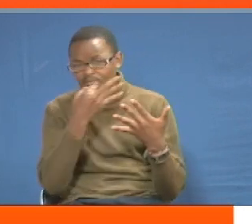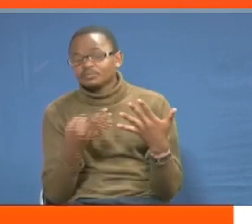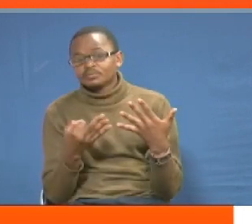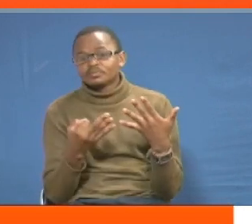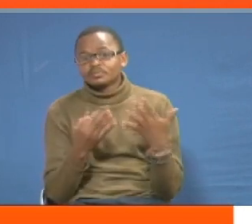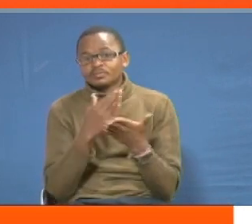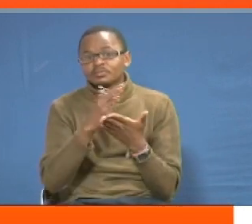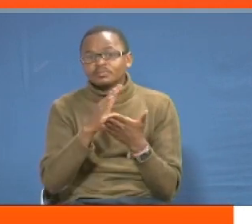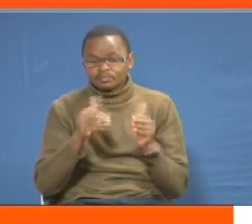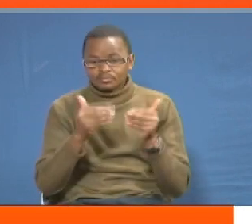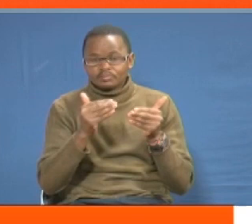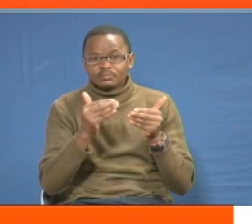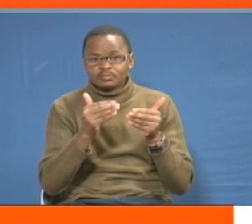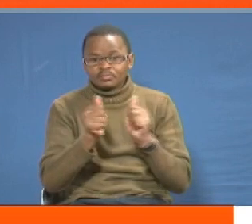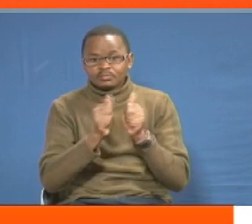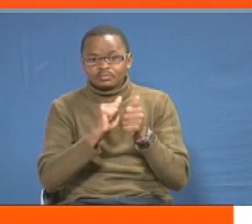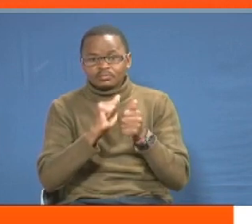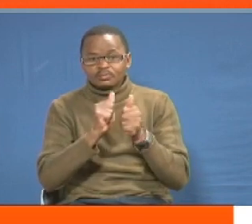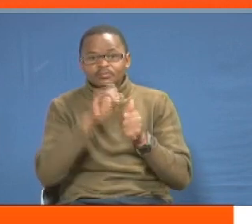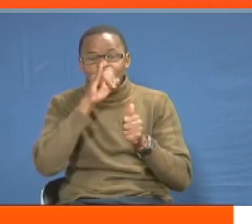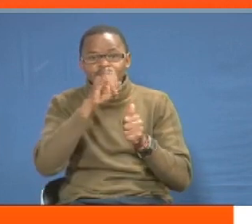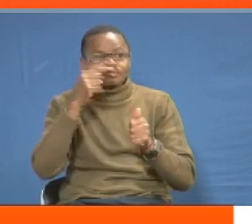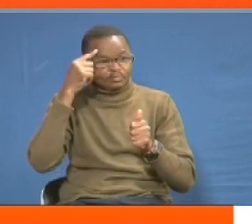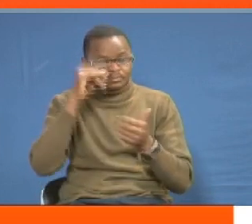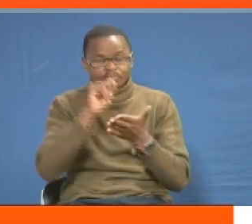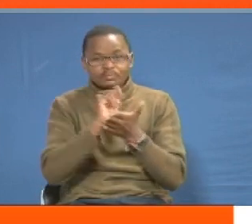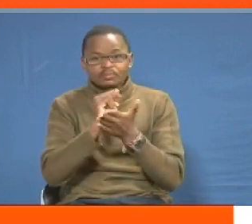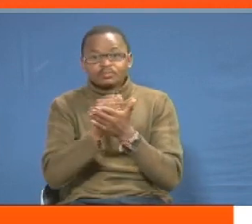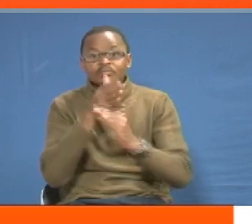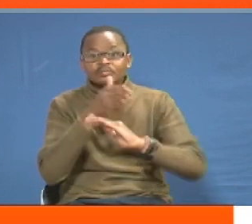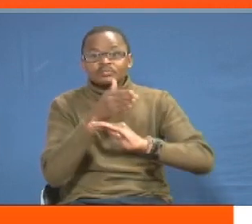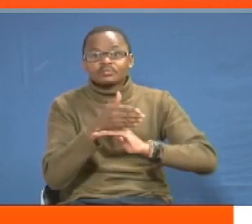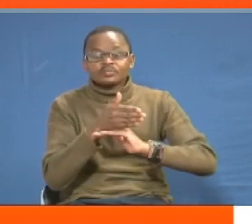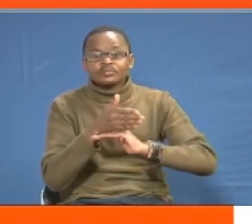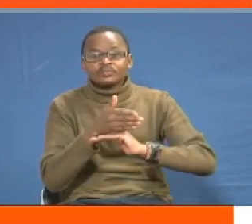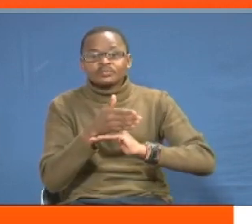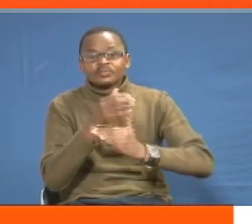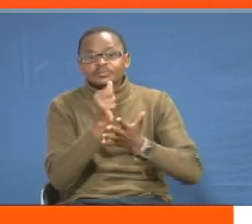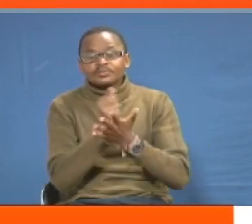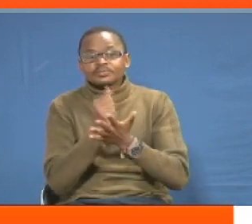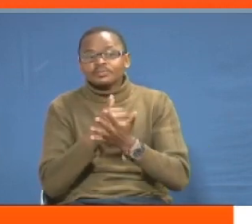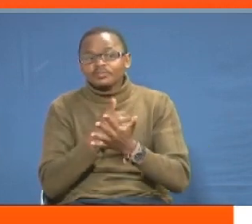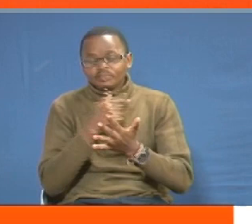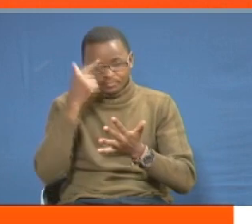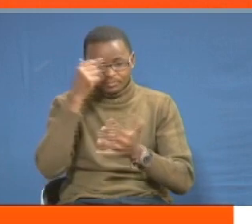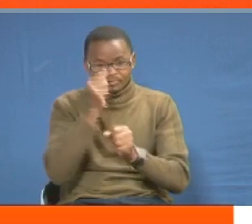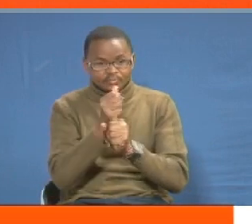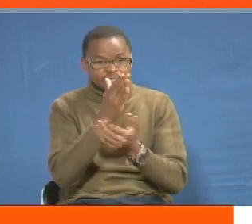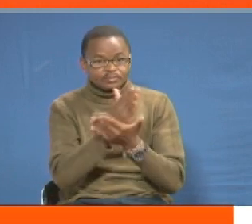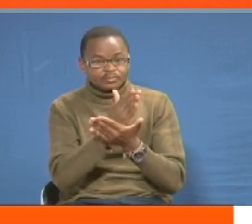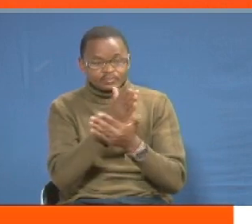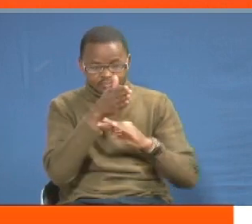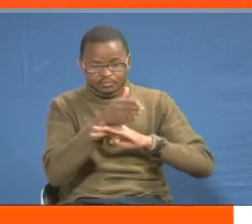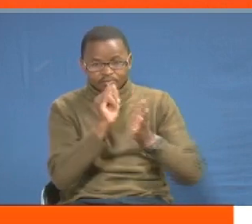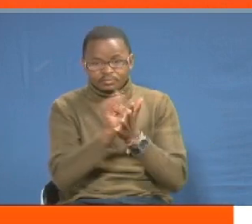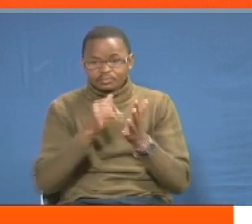fail as a part of the provincial administration, then the government is failing in reinforcing and ensuring that